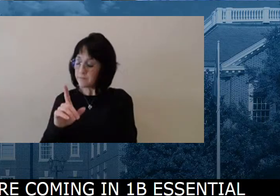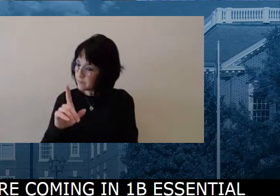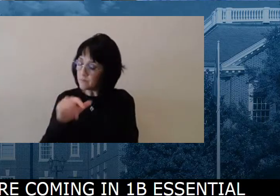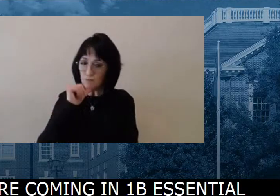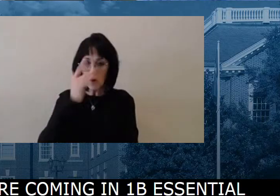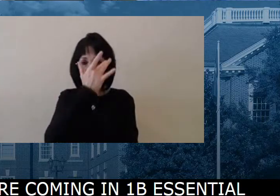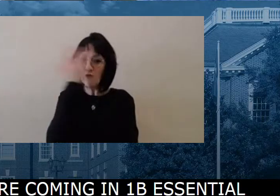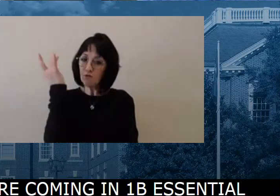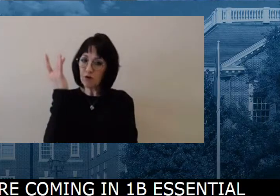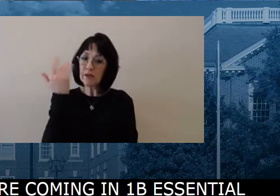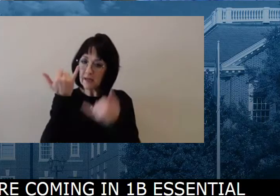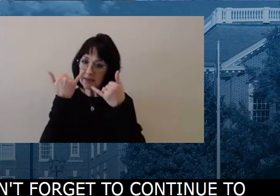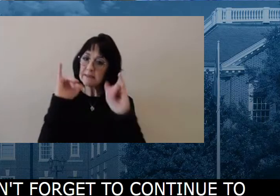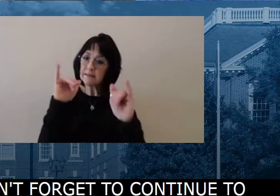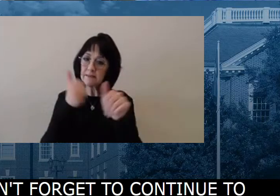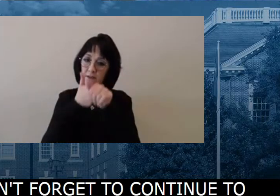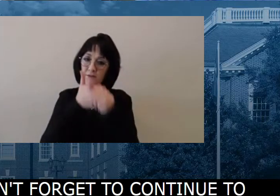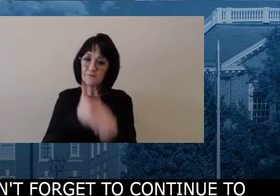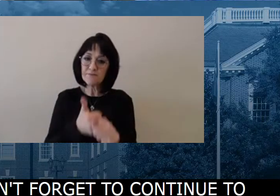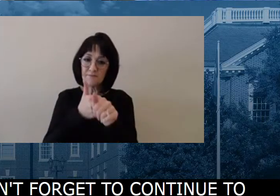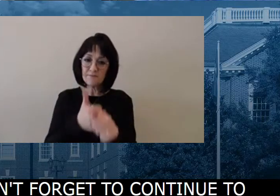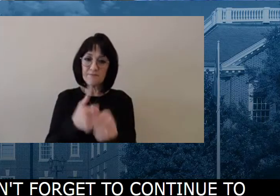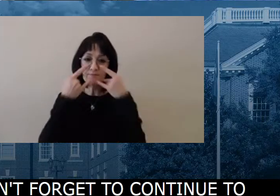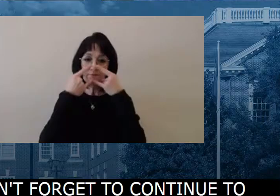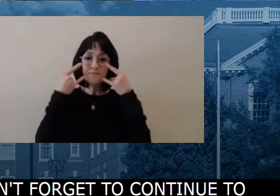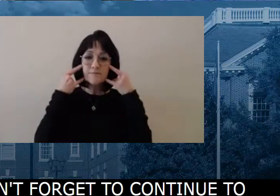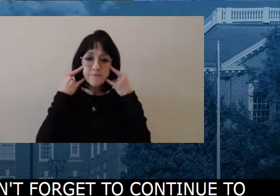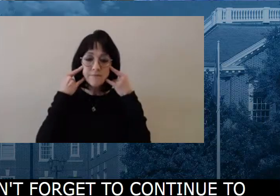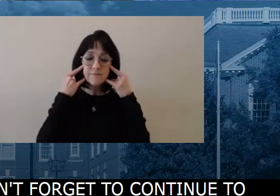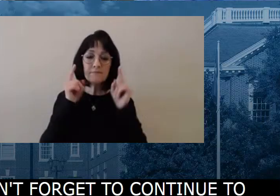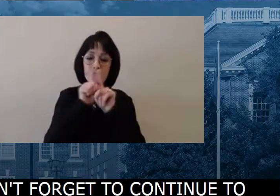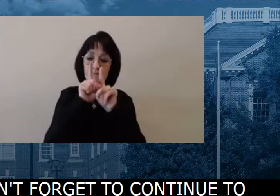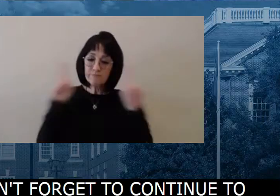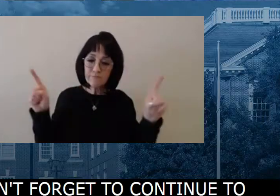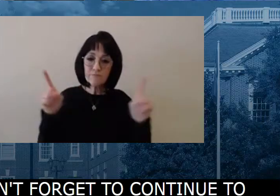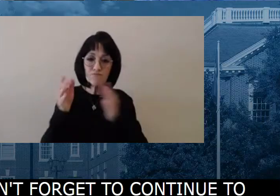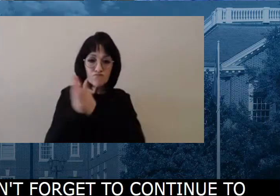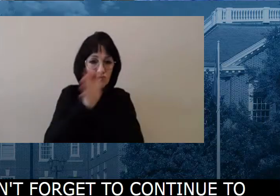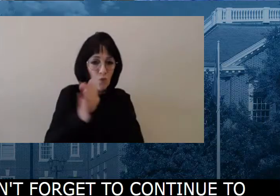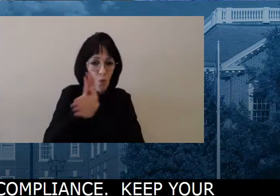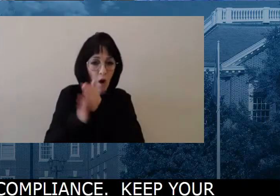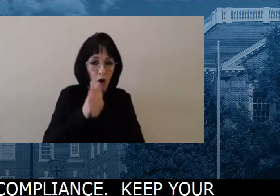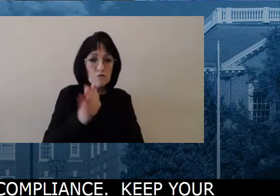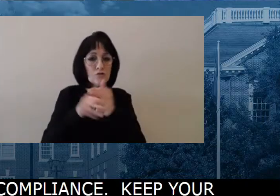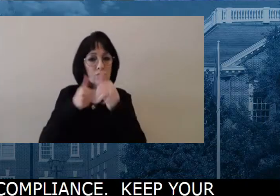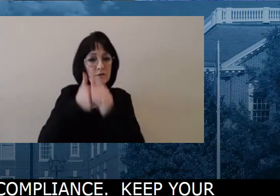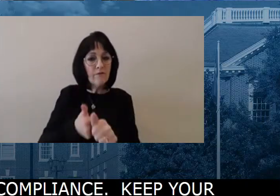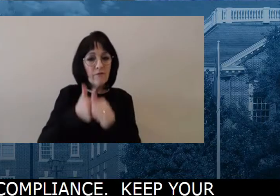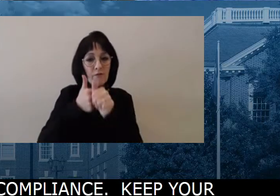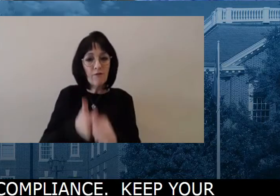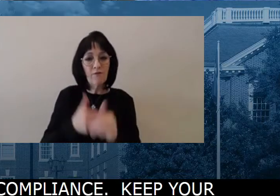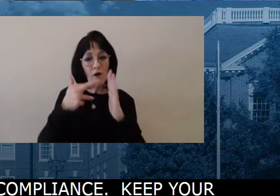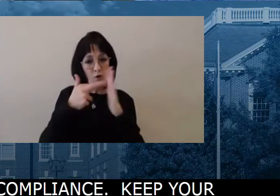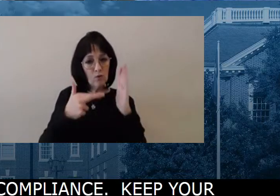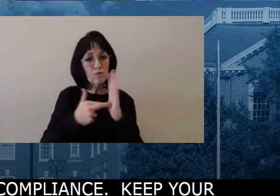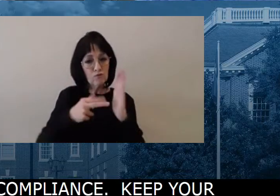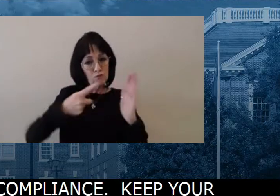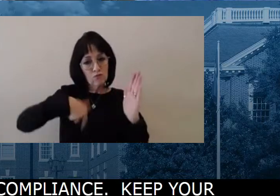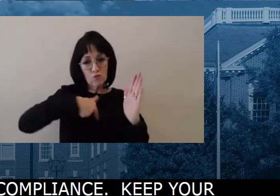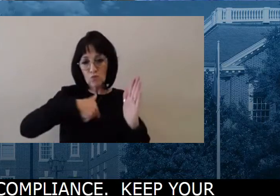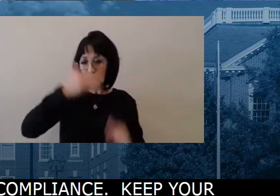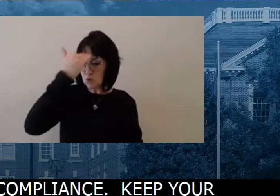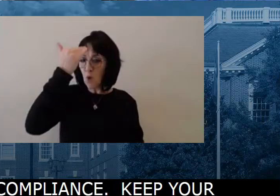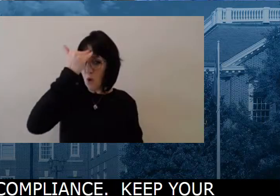good compliance. Keep your social distancing, wash your hands, follow the mitigation instructions that we know are